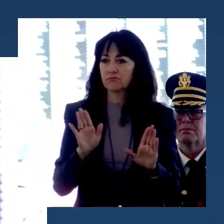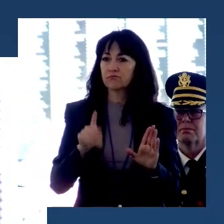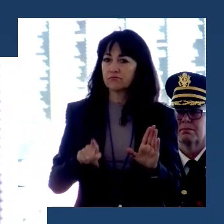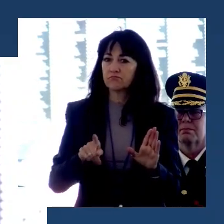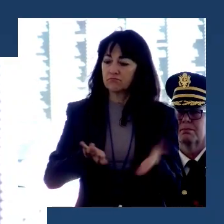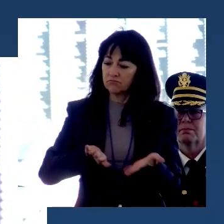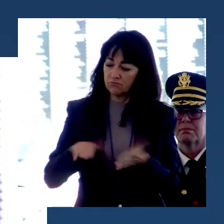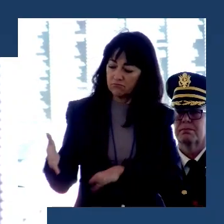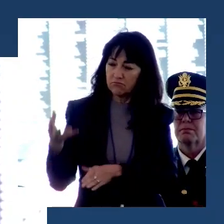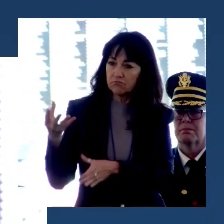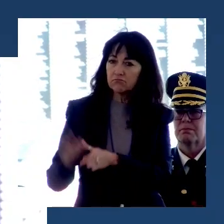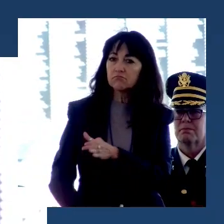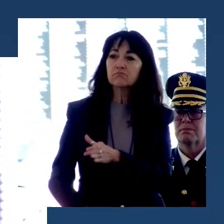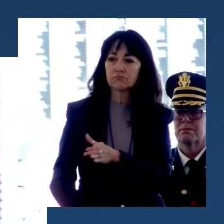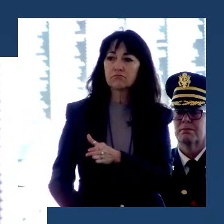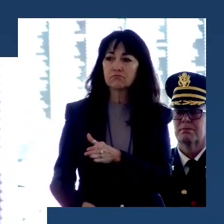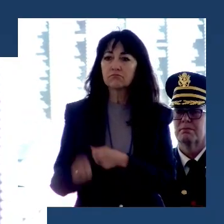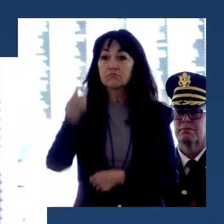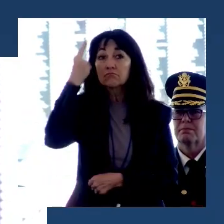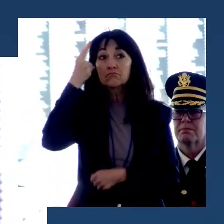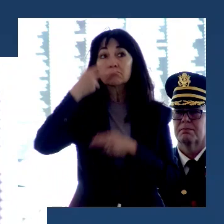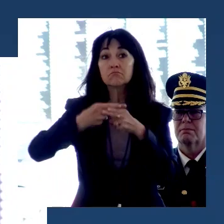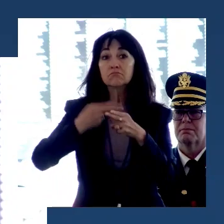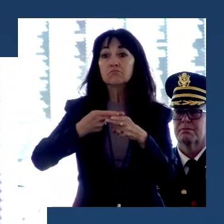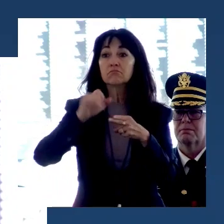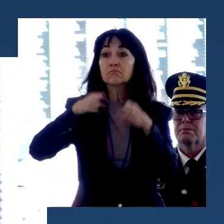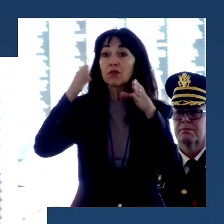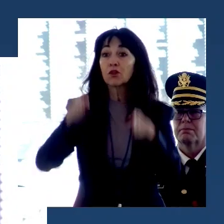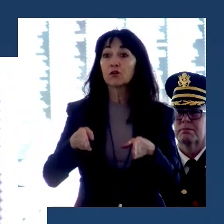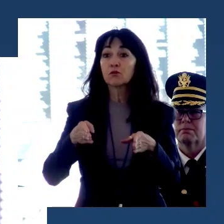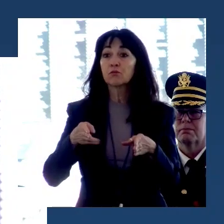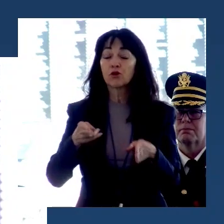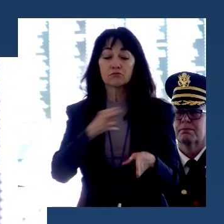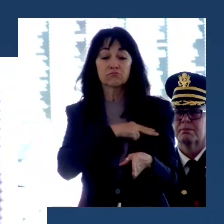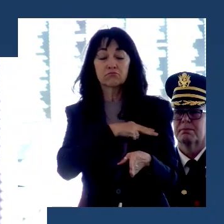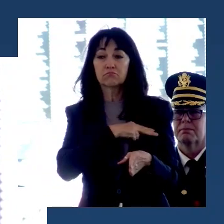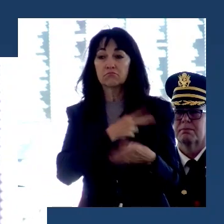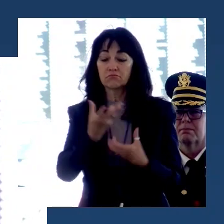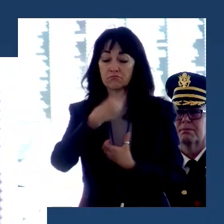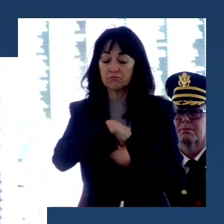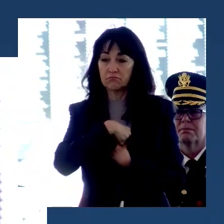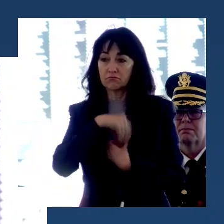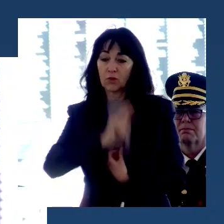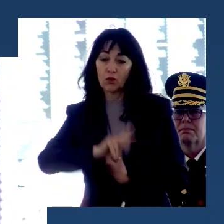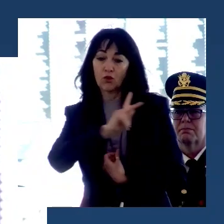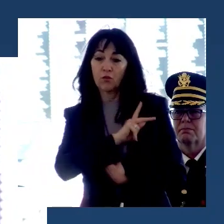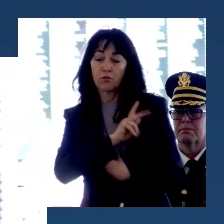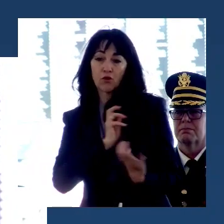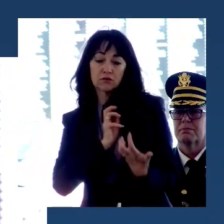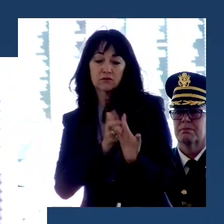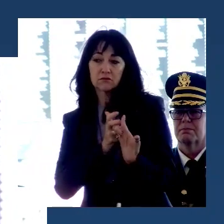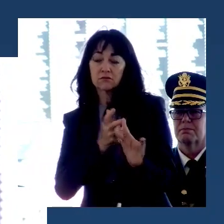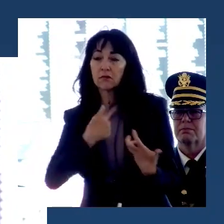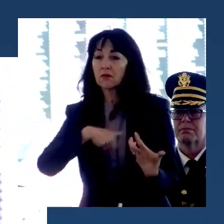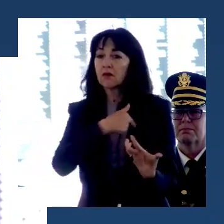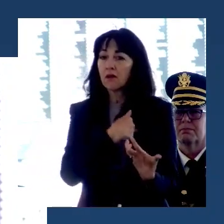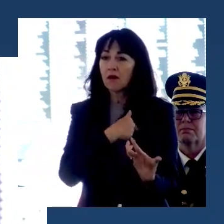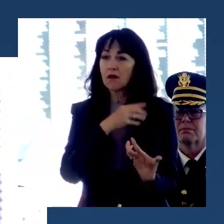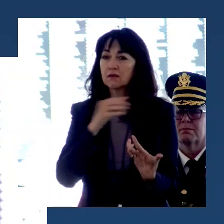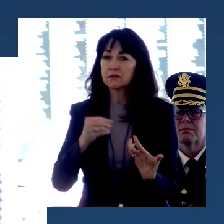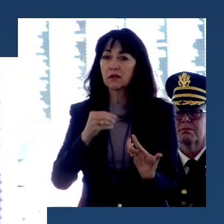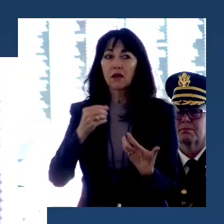the ones that are personal to each of us, and all the names on the monument behind us and the monuments across our